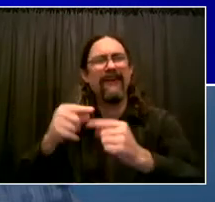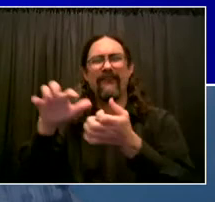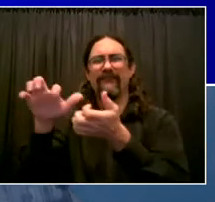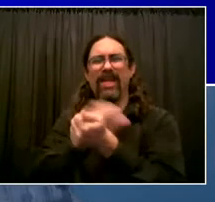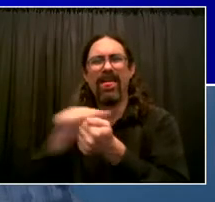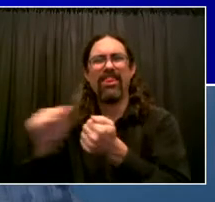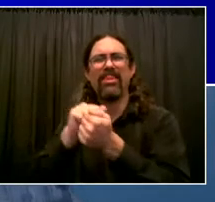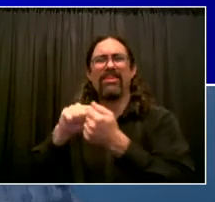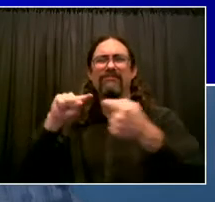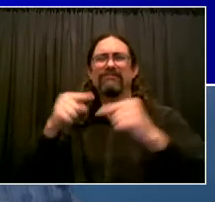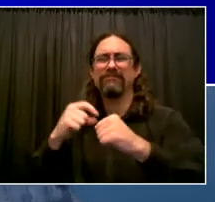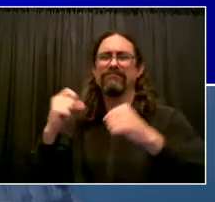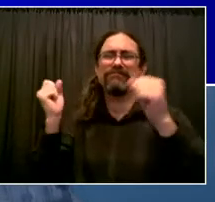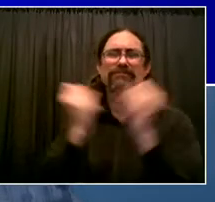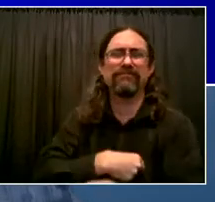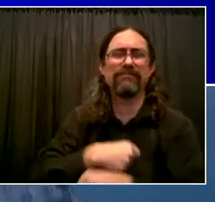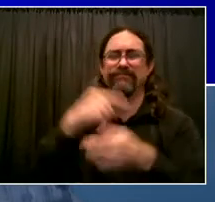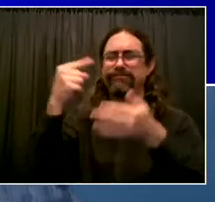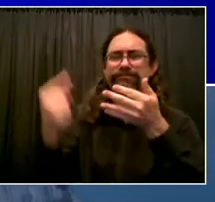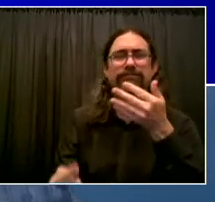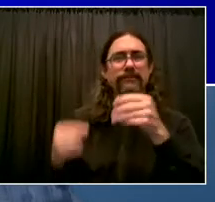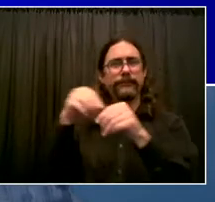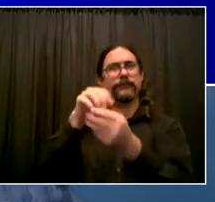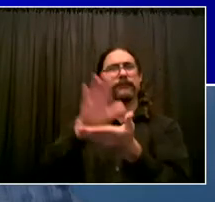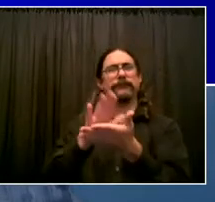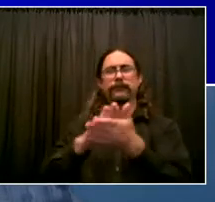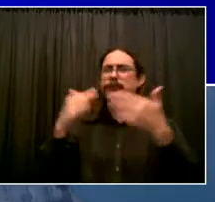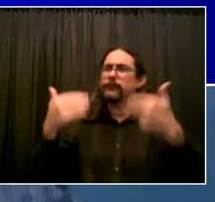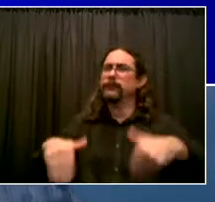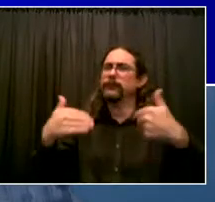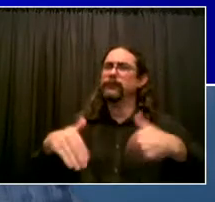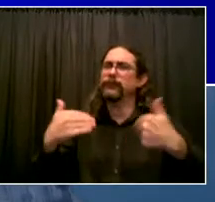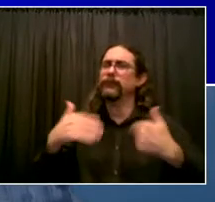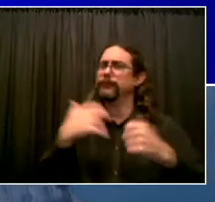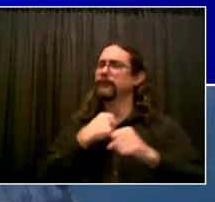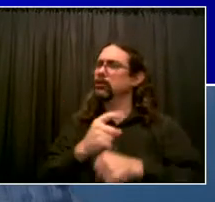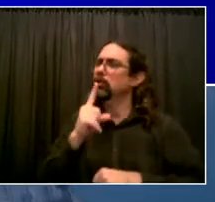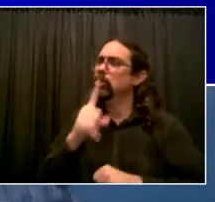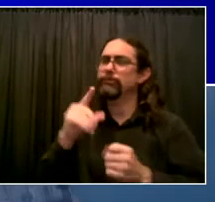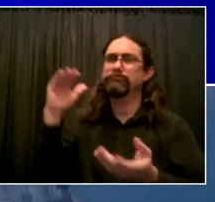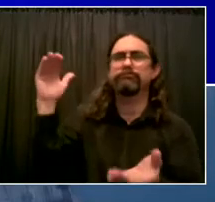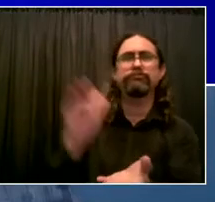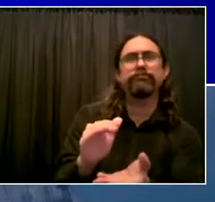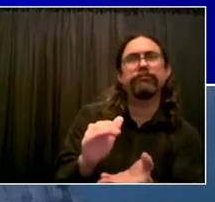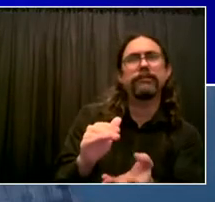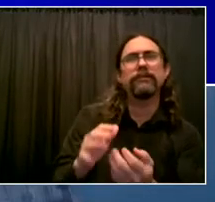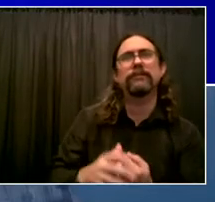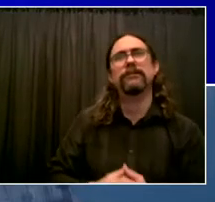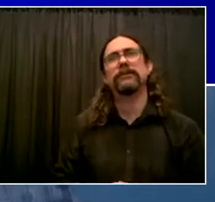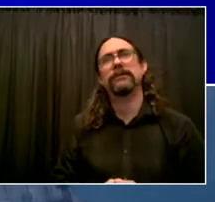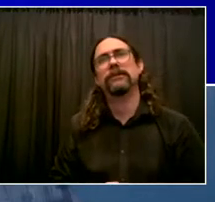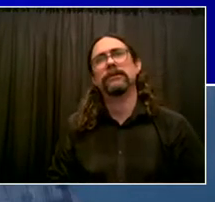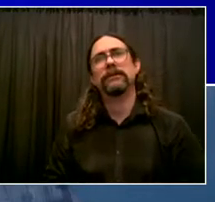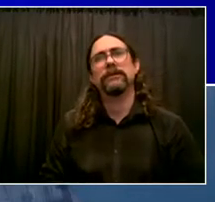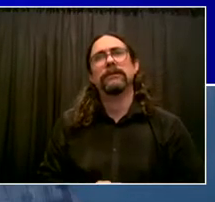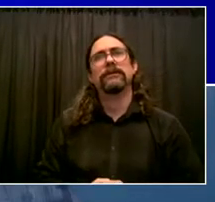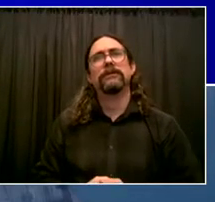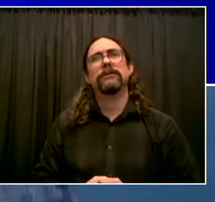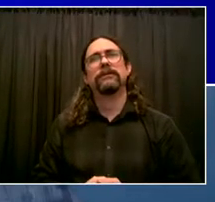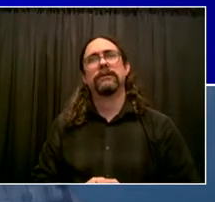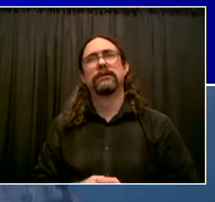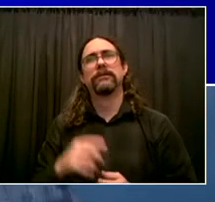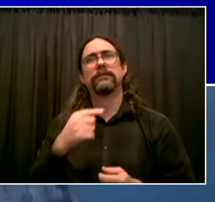scanning, I should say, unannounced scanning at certain schools that need it. We want to be clear, the safety of our kids, the safety of the whole school community comes